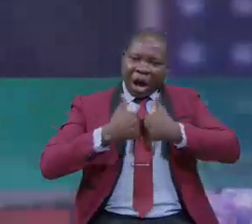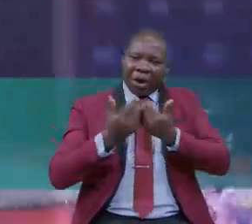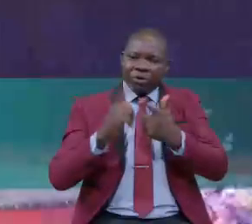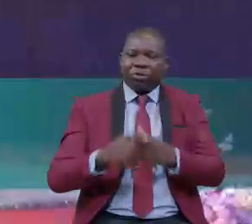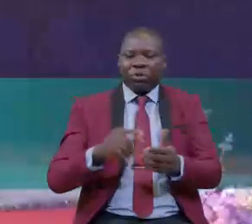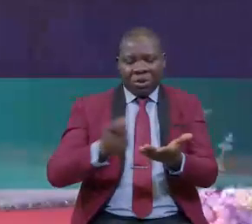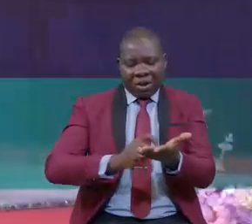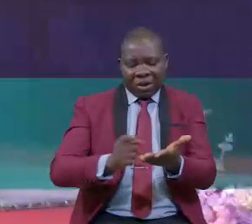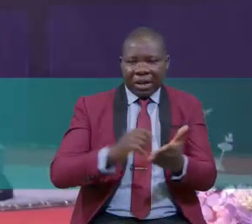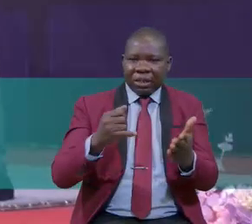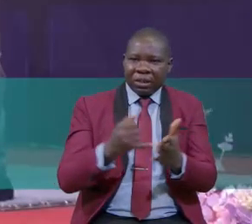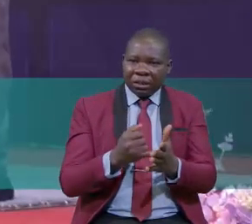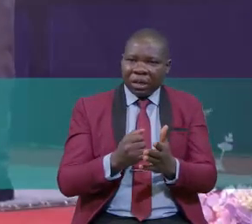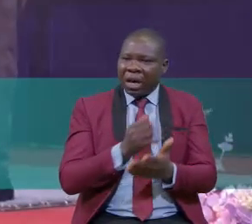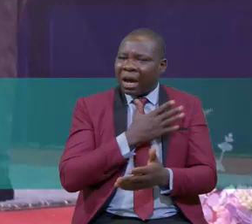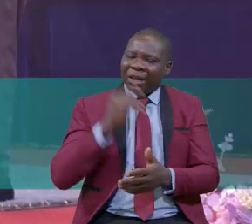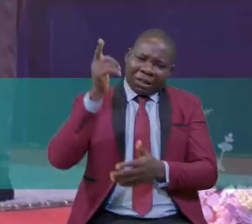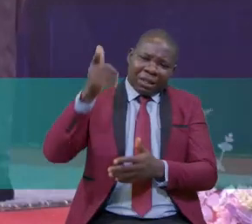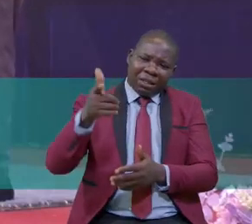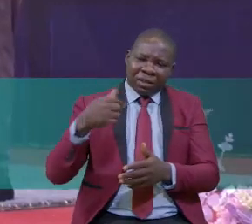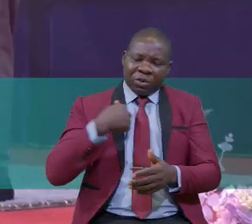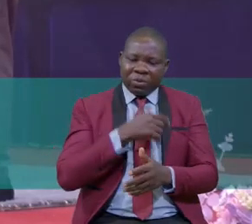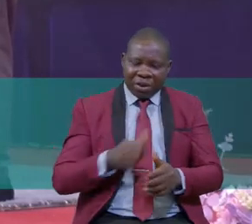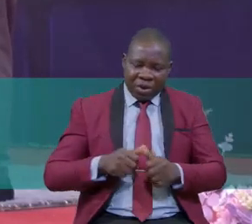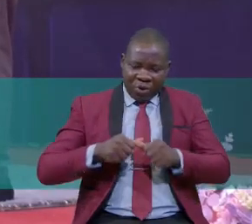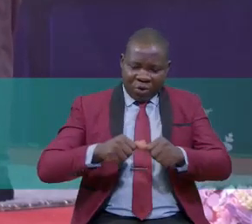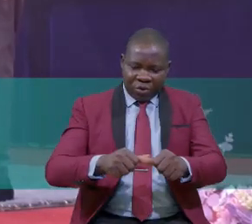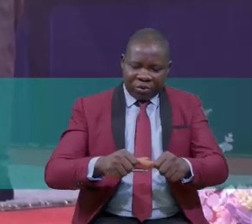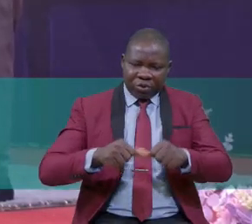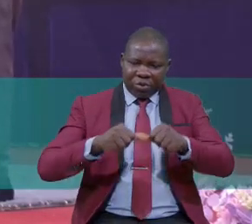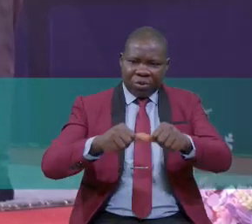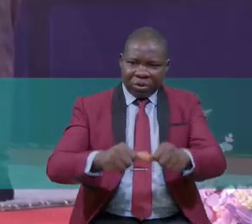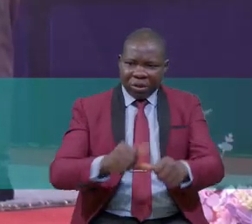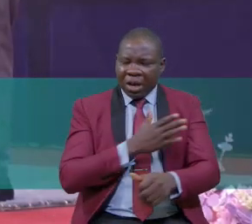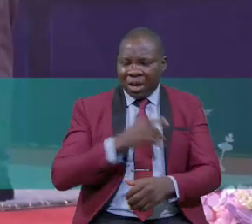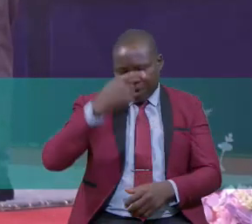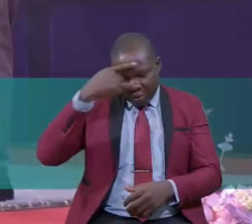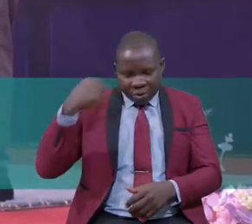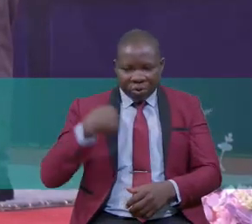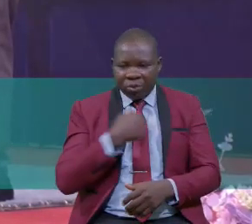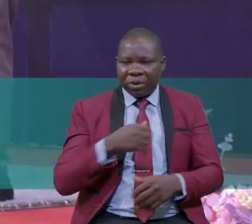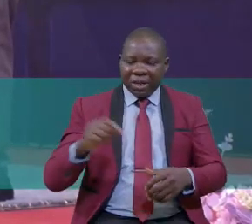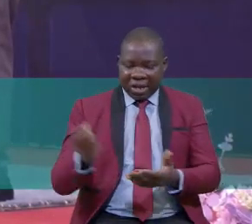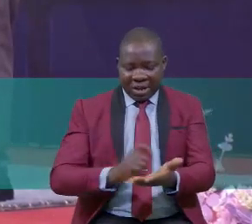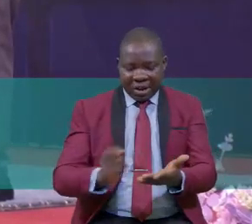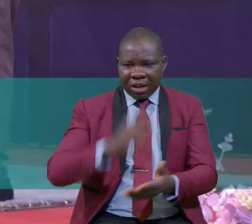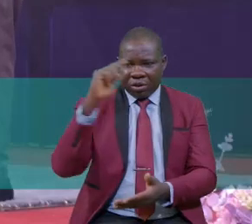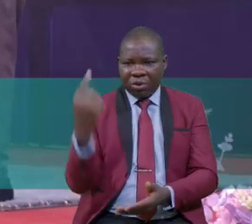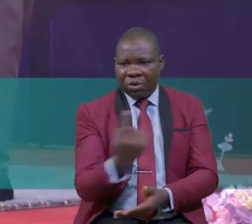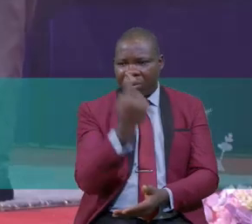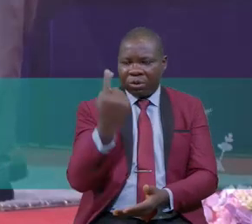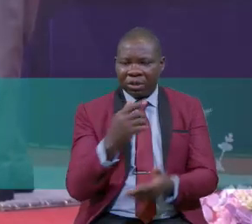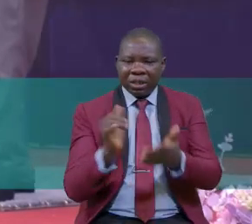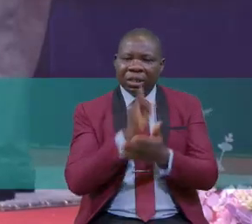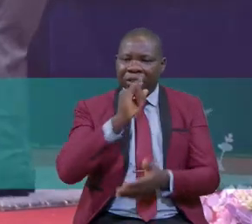we continued, and because we keep on writing frequently. That's how we master the